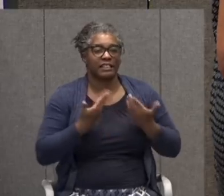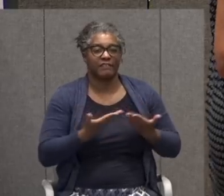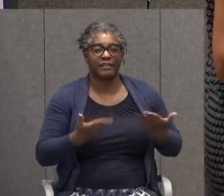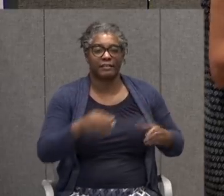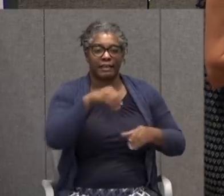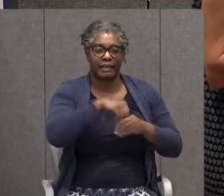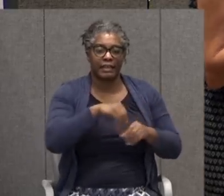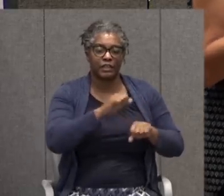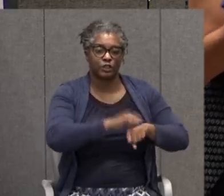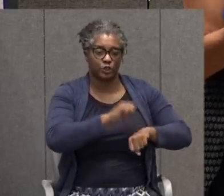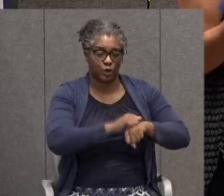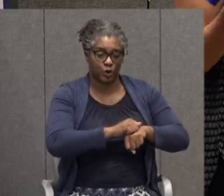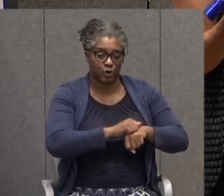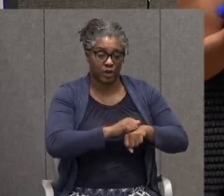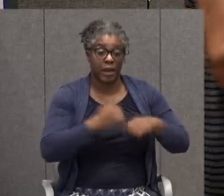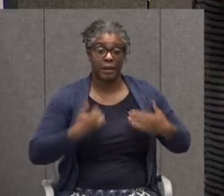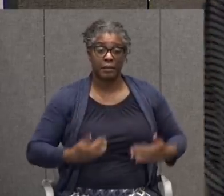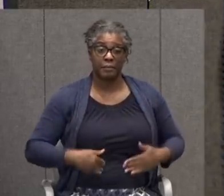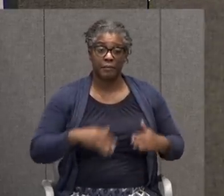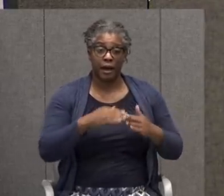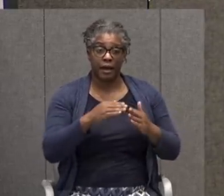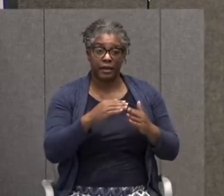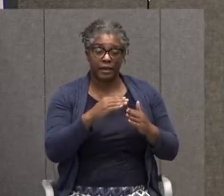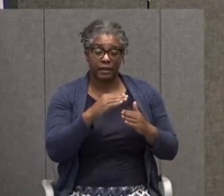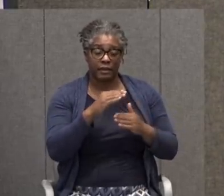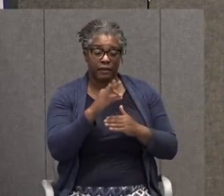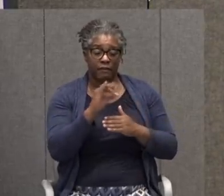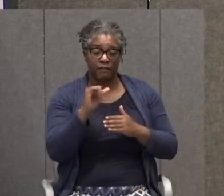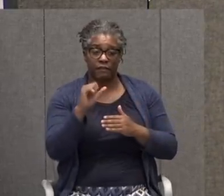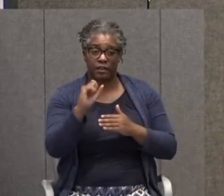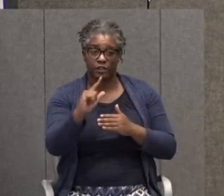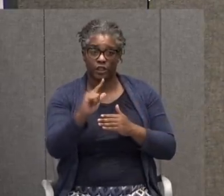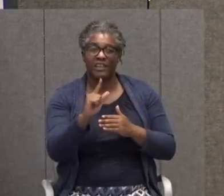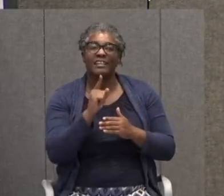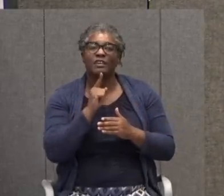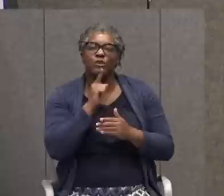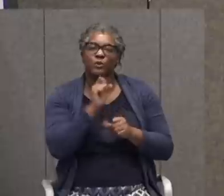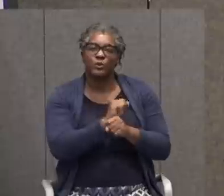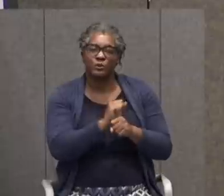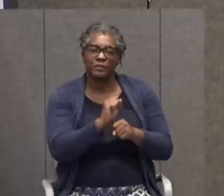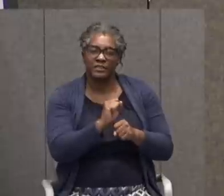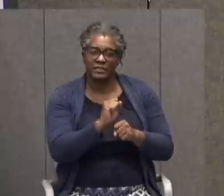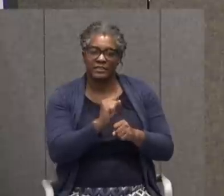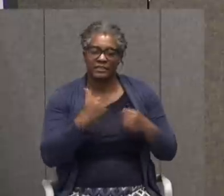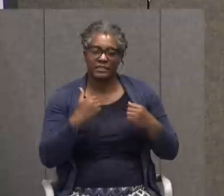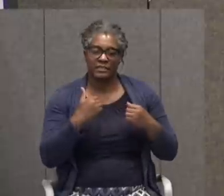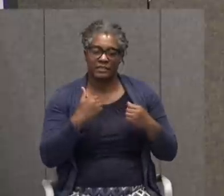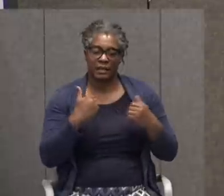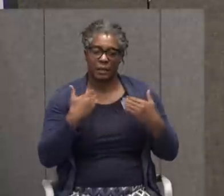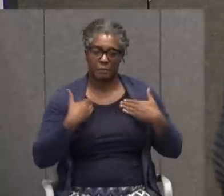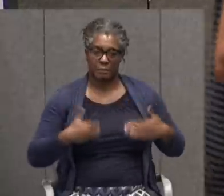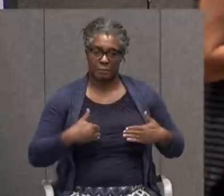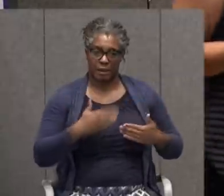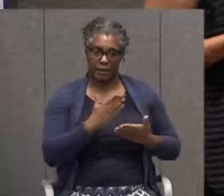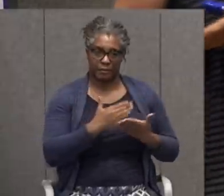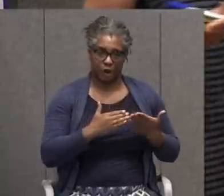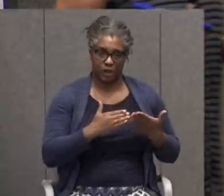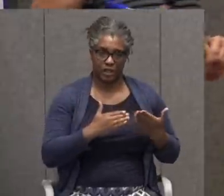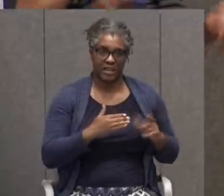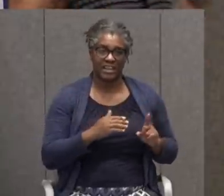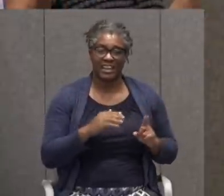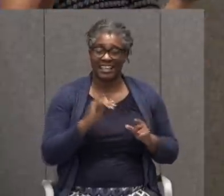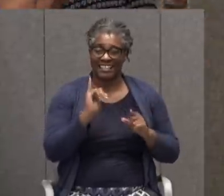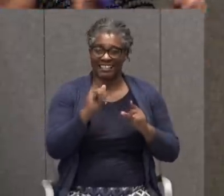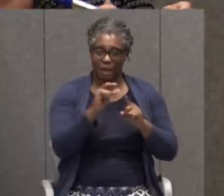the actual parts of ancient animals. This word ancient threw me off a little bit, so I might put a question